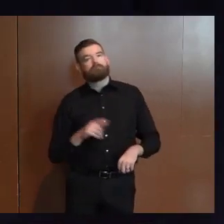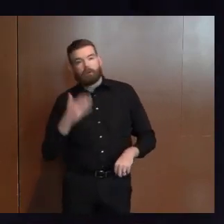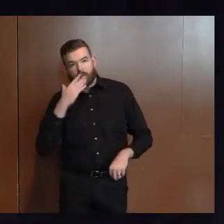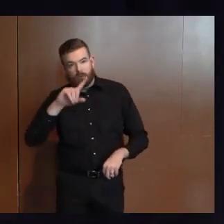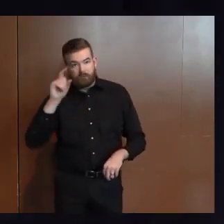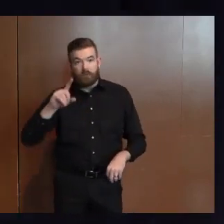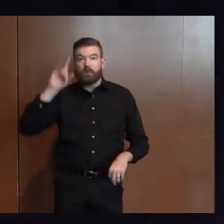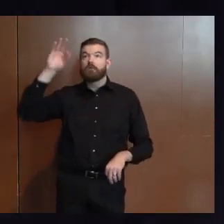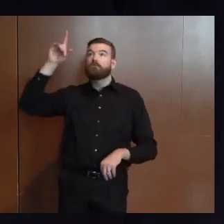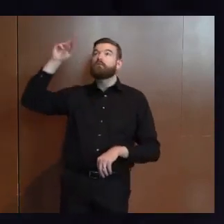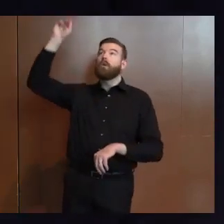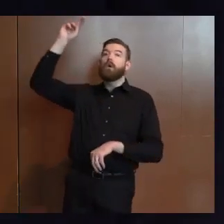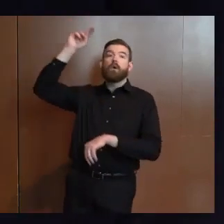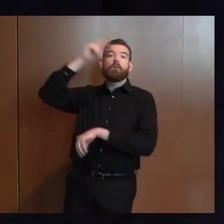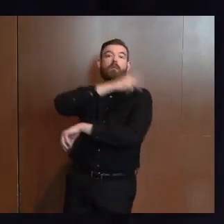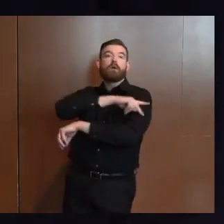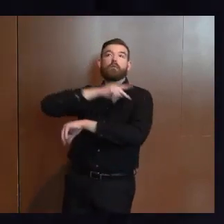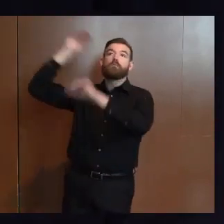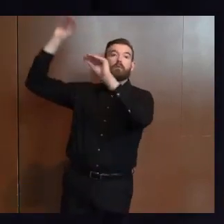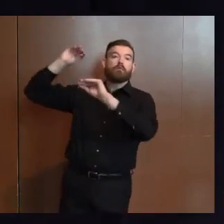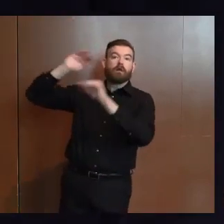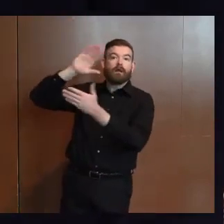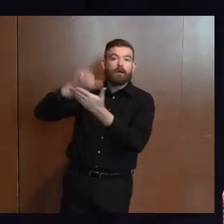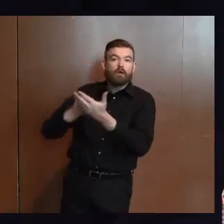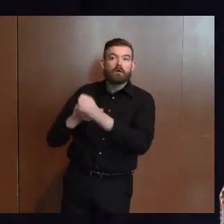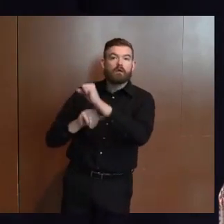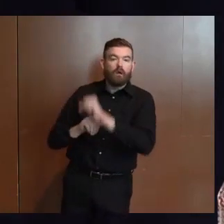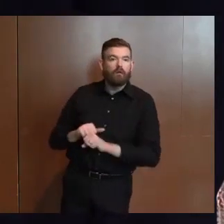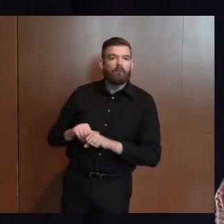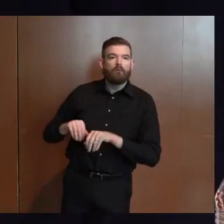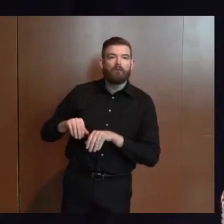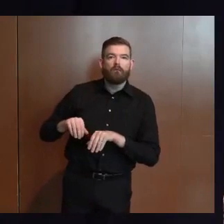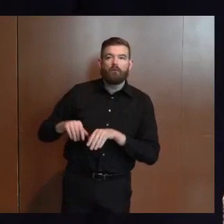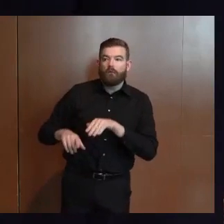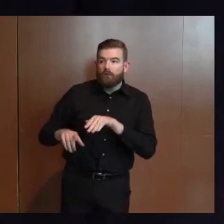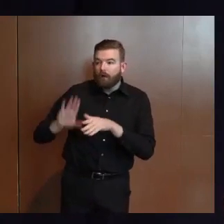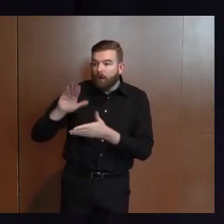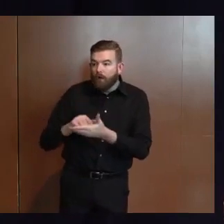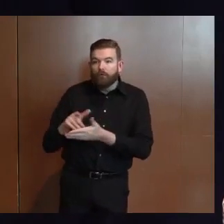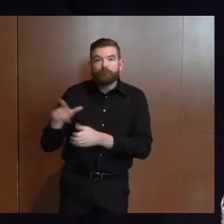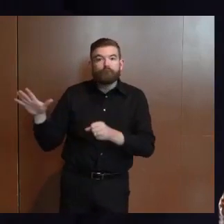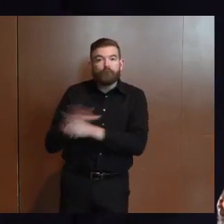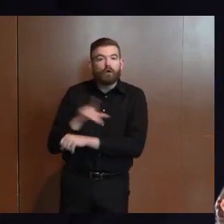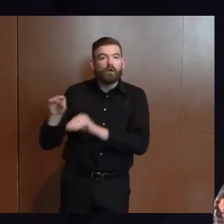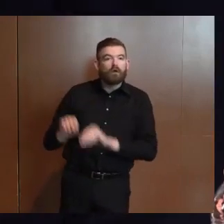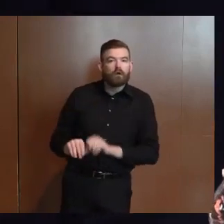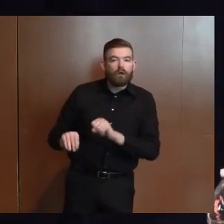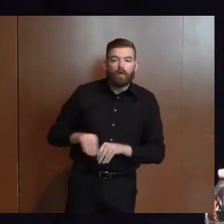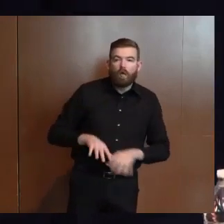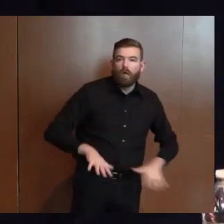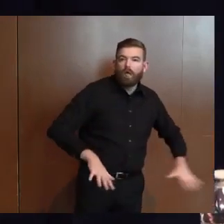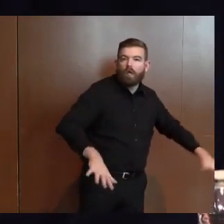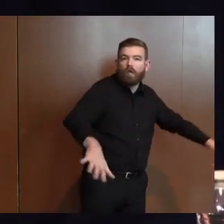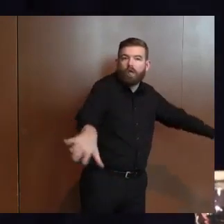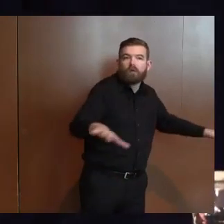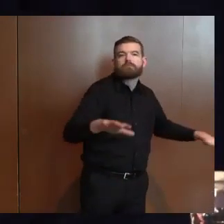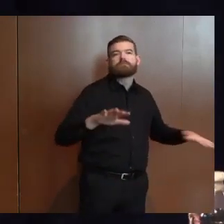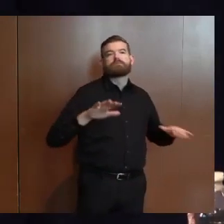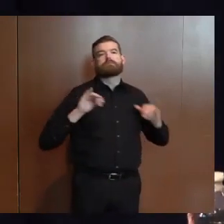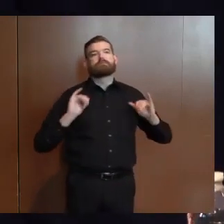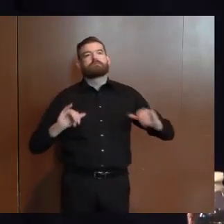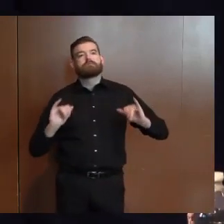north to central and then central to south, what happens when the central area and the southern part of the state start